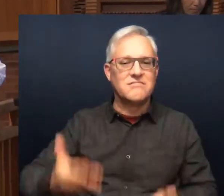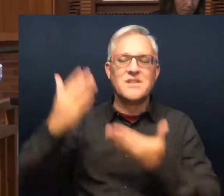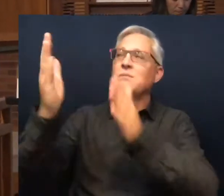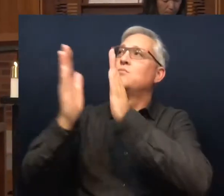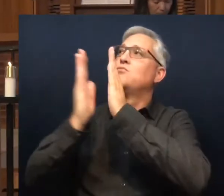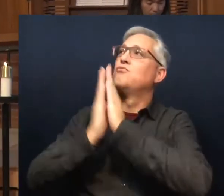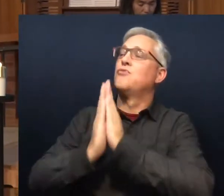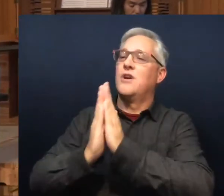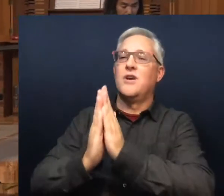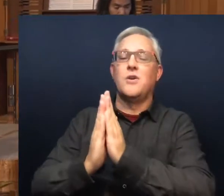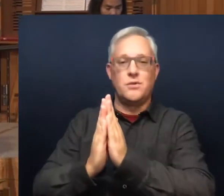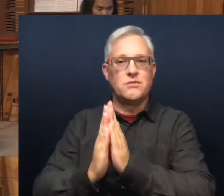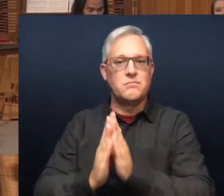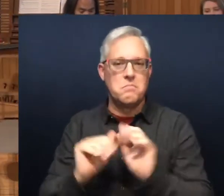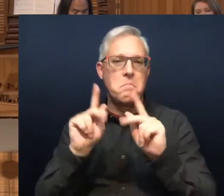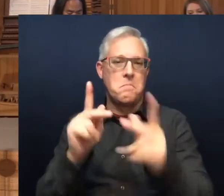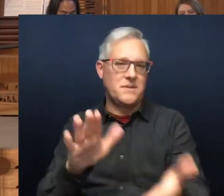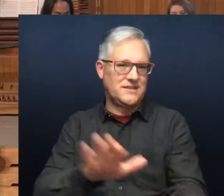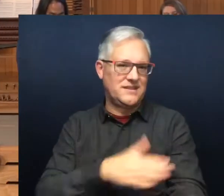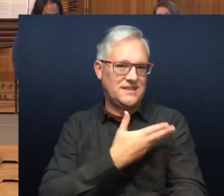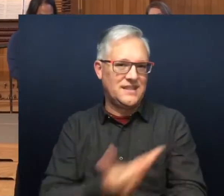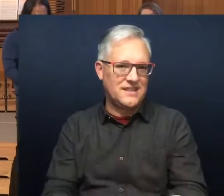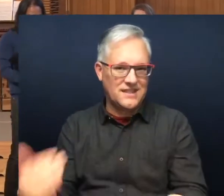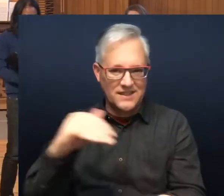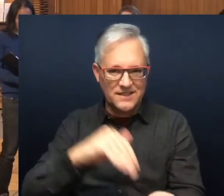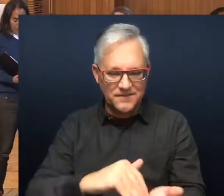we lift our prayers to you.